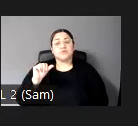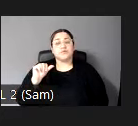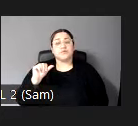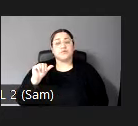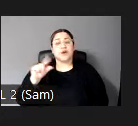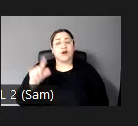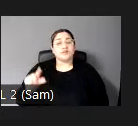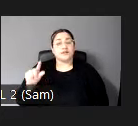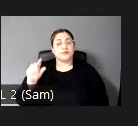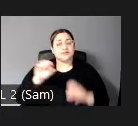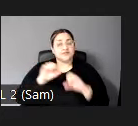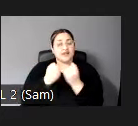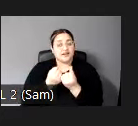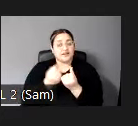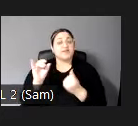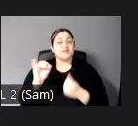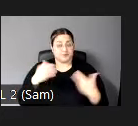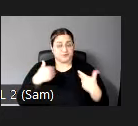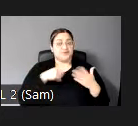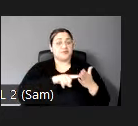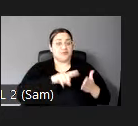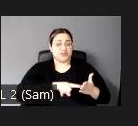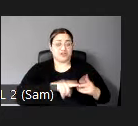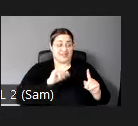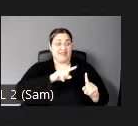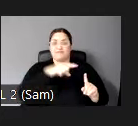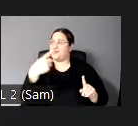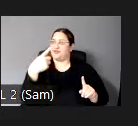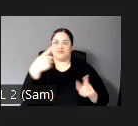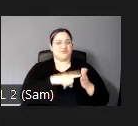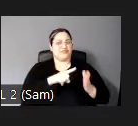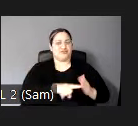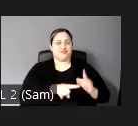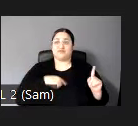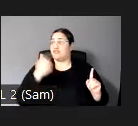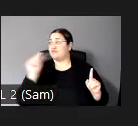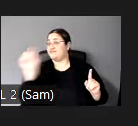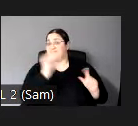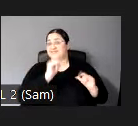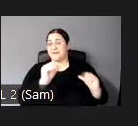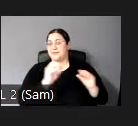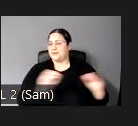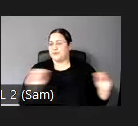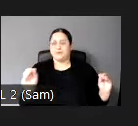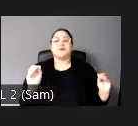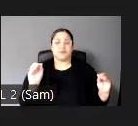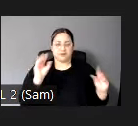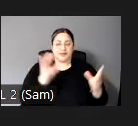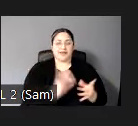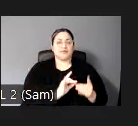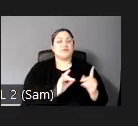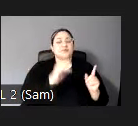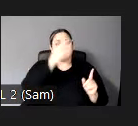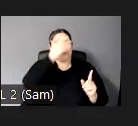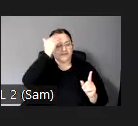landmark study, and it is the first of 3 reports that actually look at dementia in Canada. So I'm going to be going over some of the